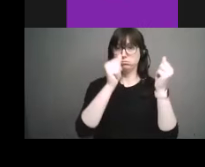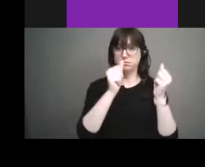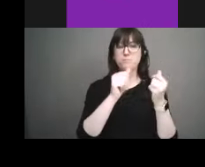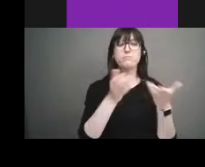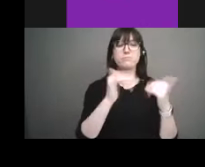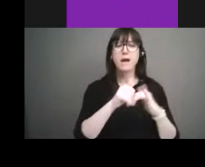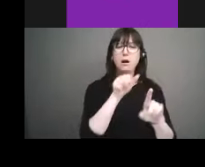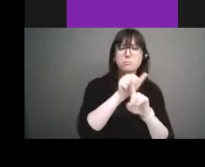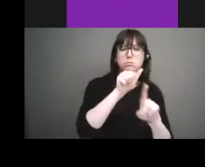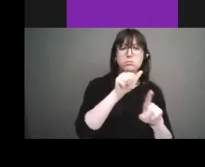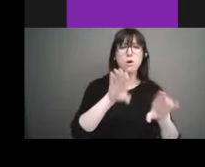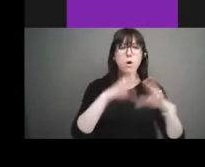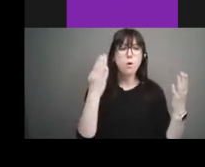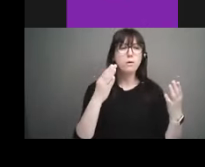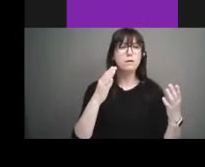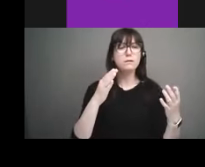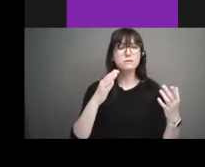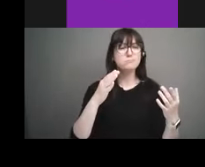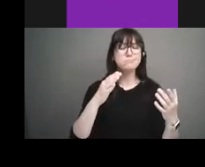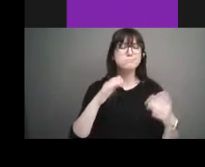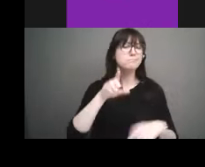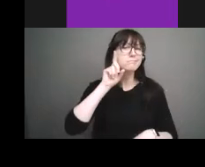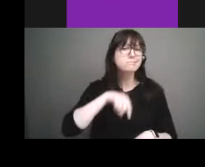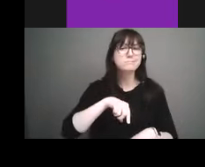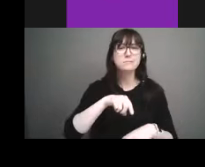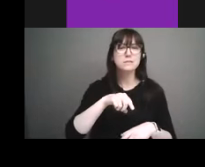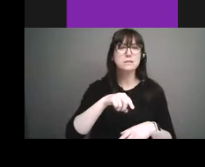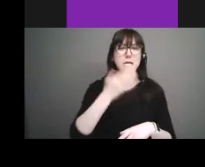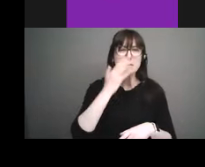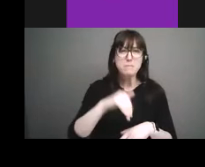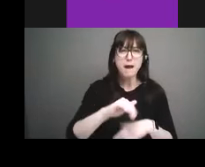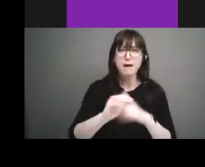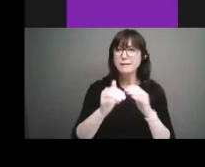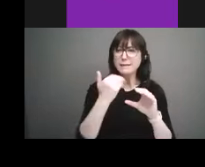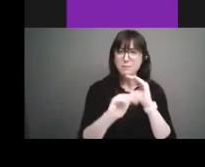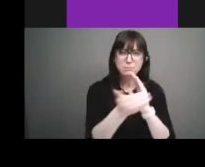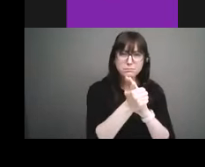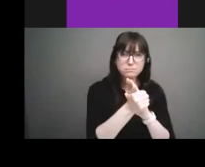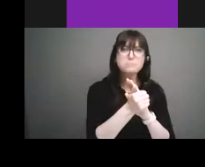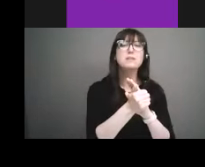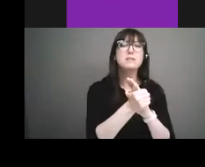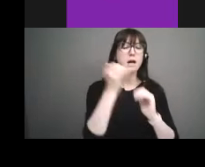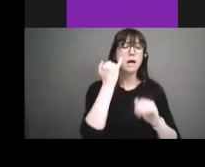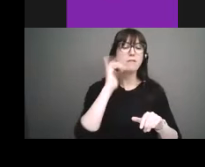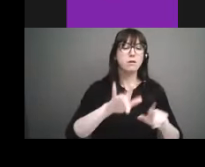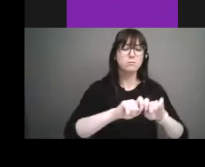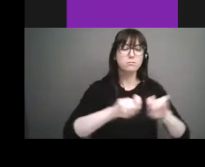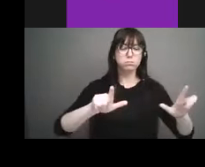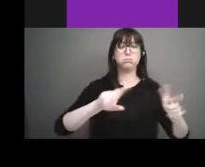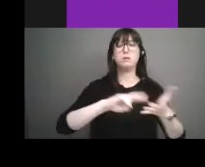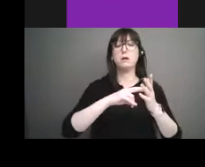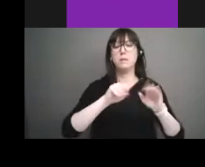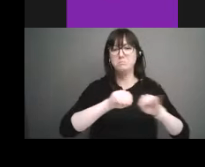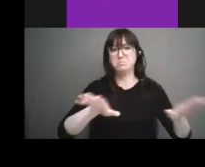into opening malicious and attachments that infect a computer or an